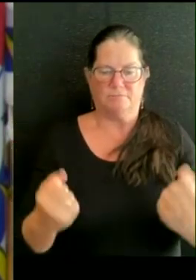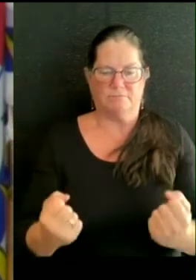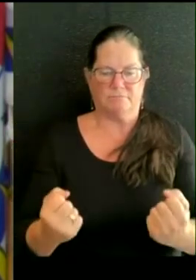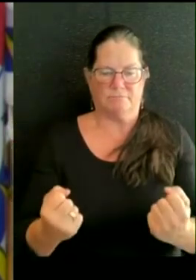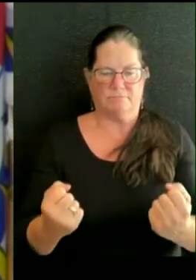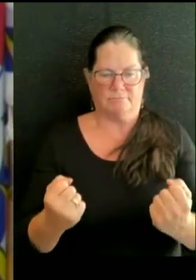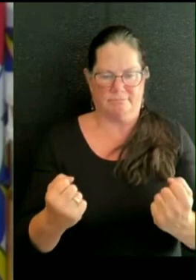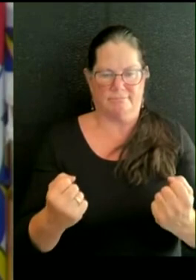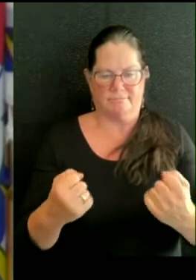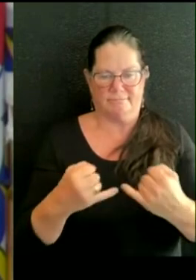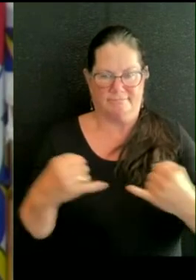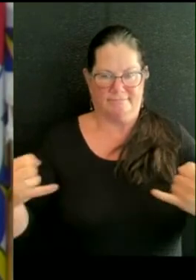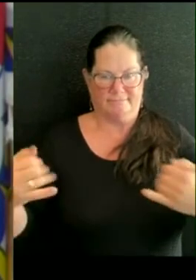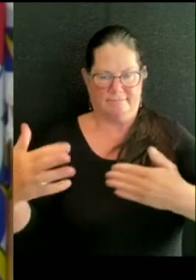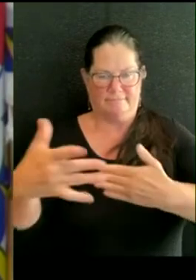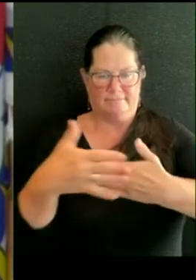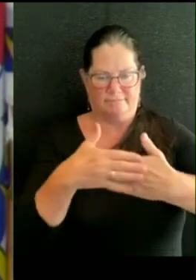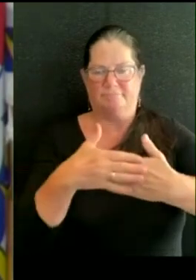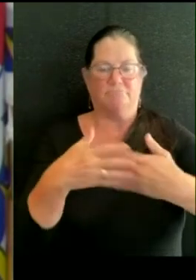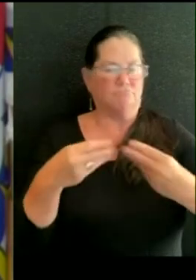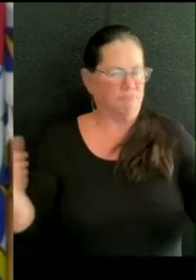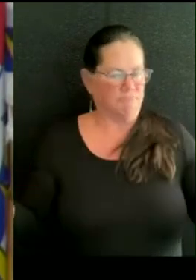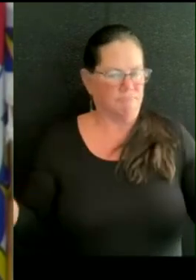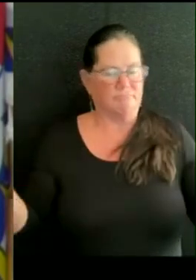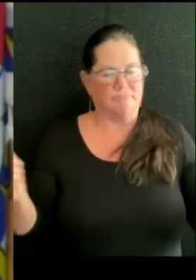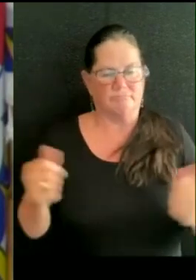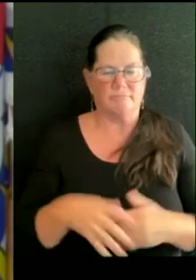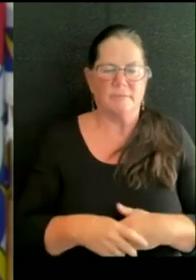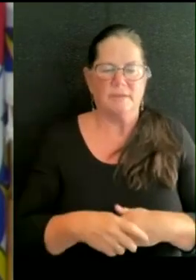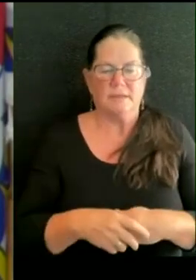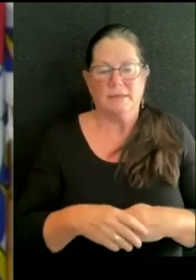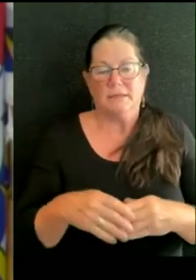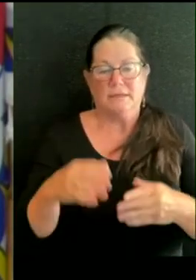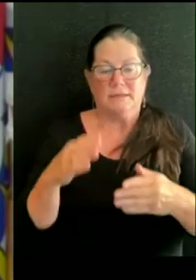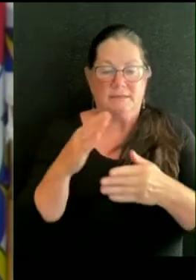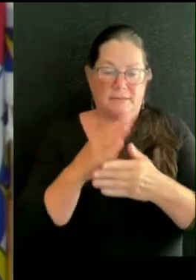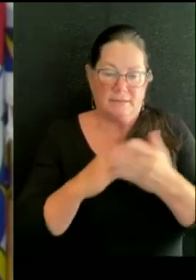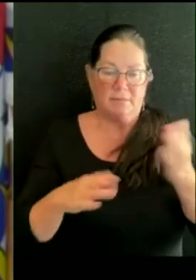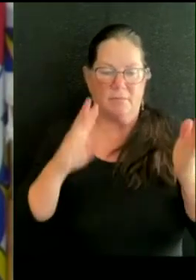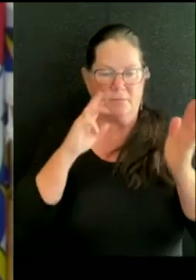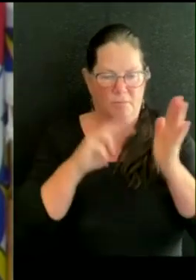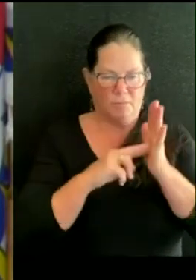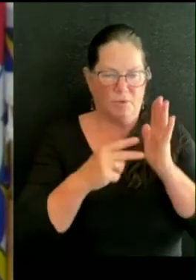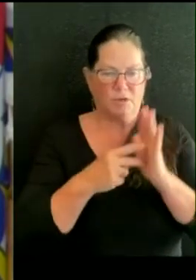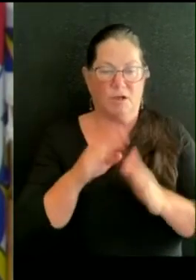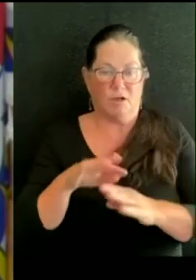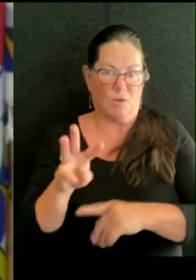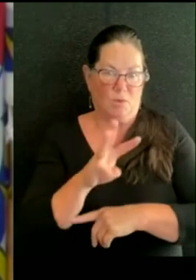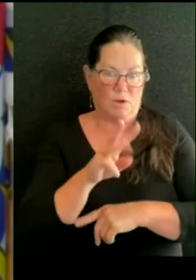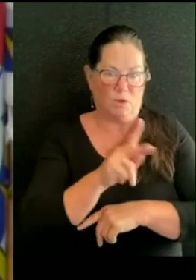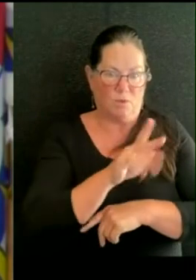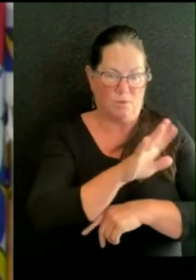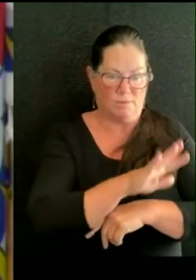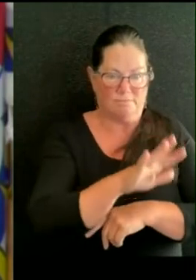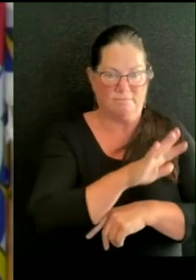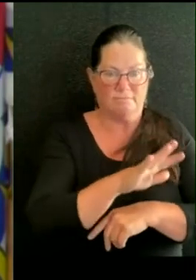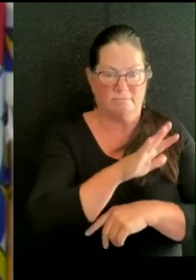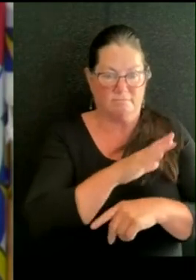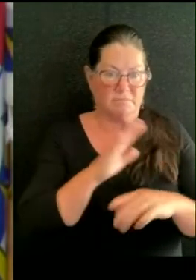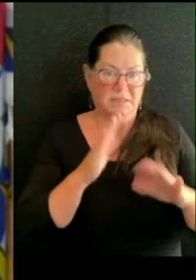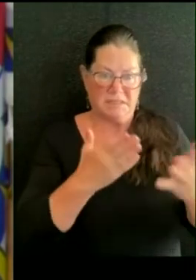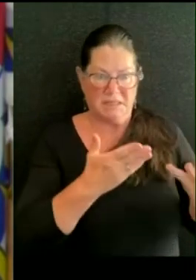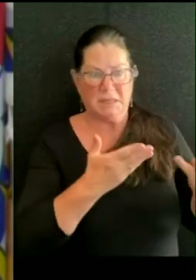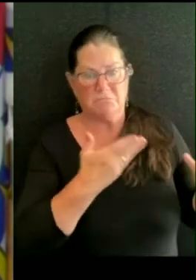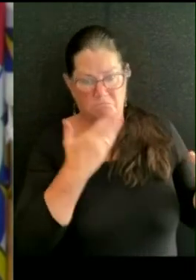Some of the planned ignitions will be located adjacent to West Kelowna, and if the site and weather conditions are favorable, crews and aerial resources will